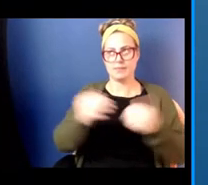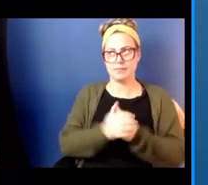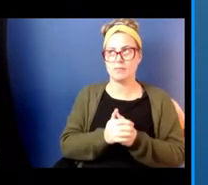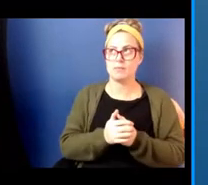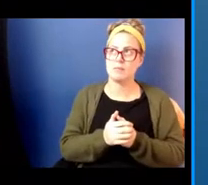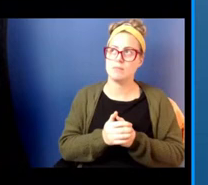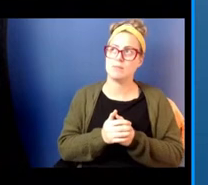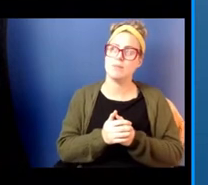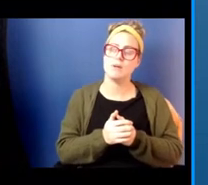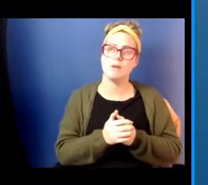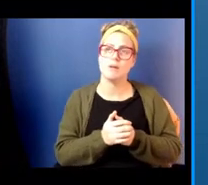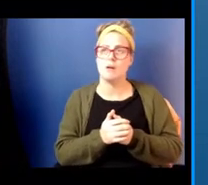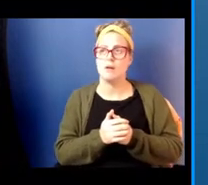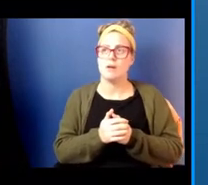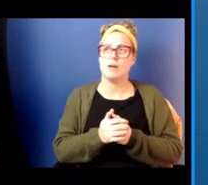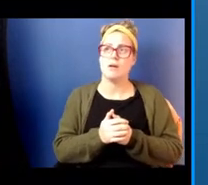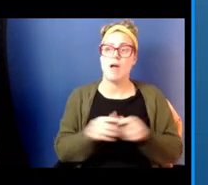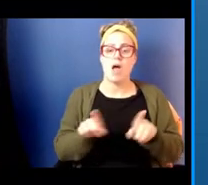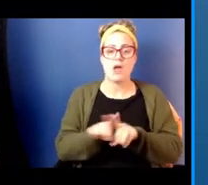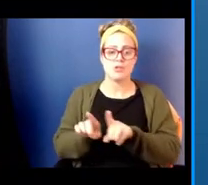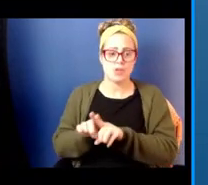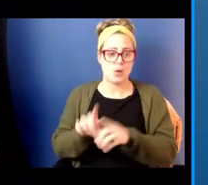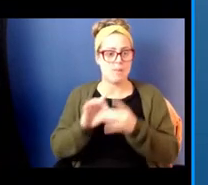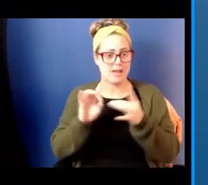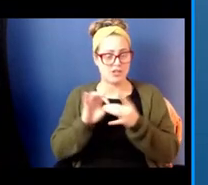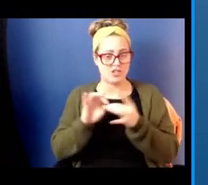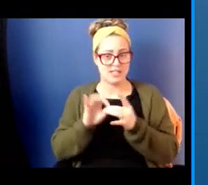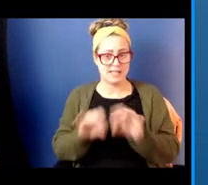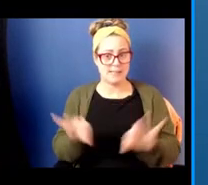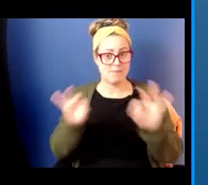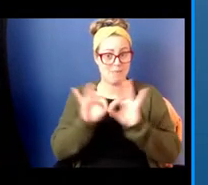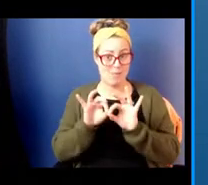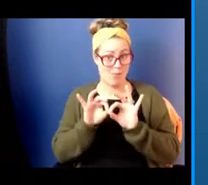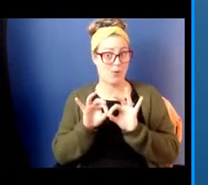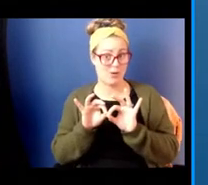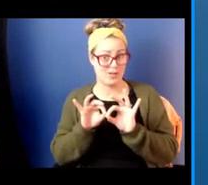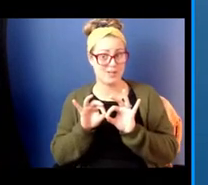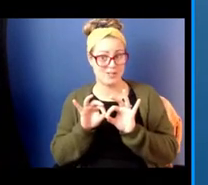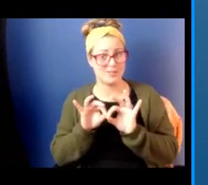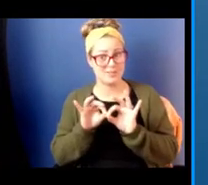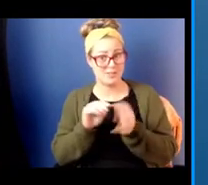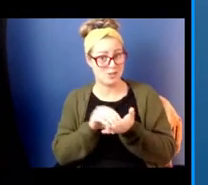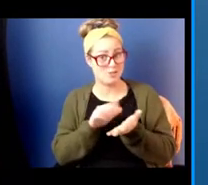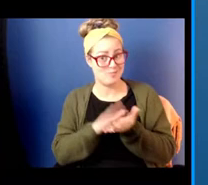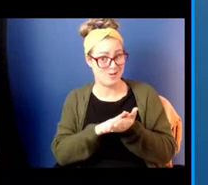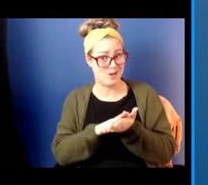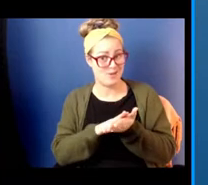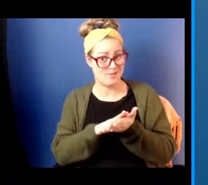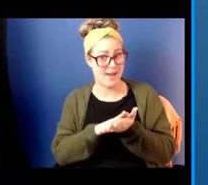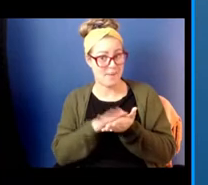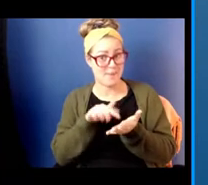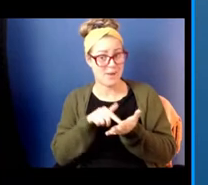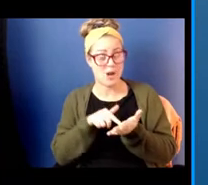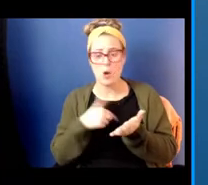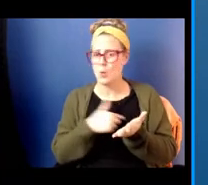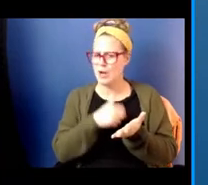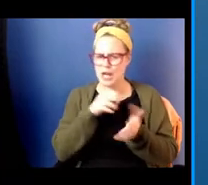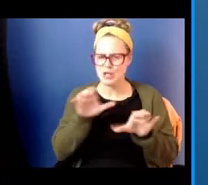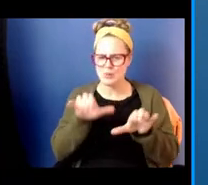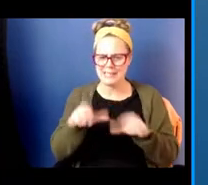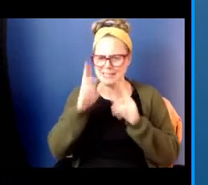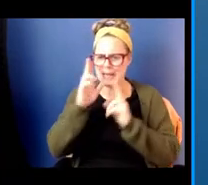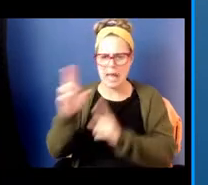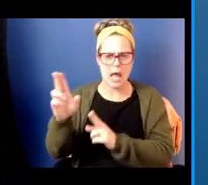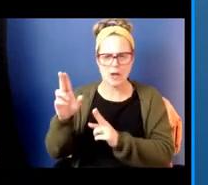it is important to to to note that that we are not doing this to honor Joe Biden President